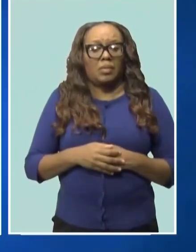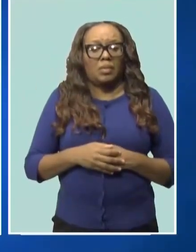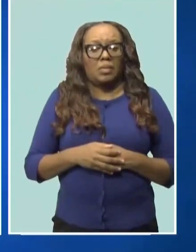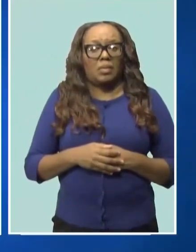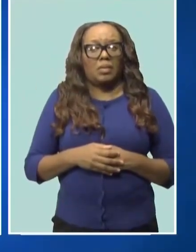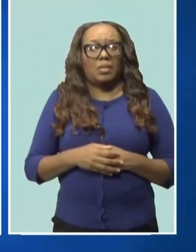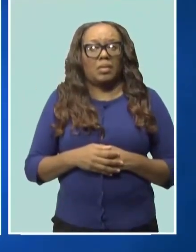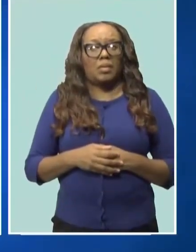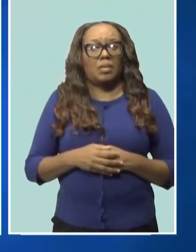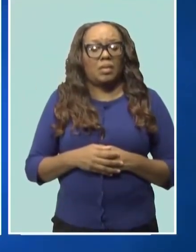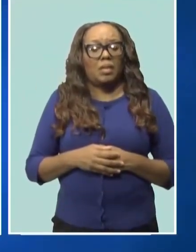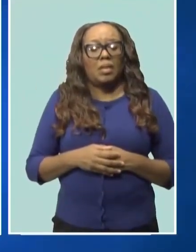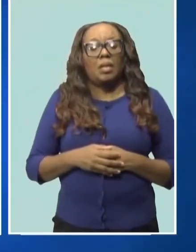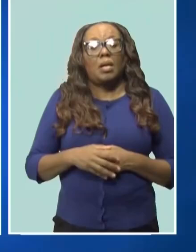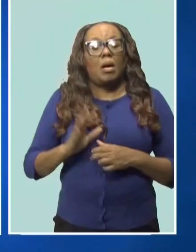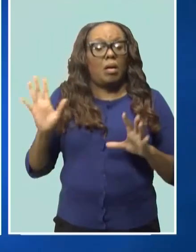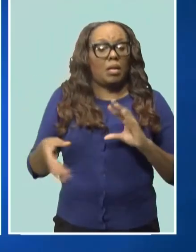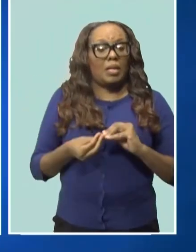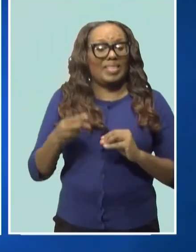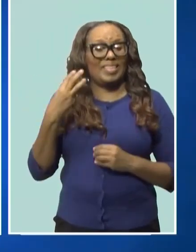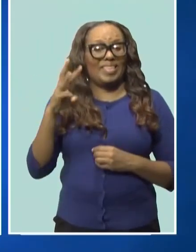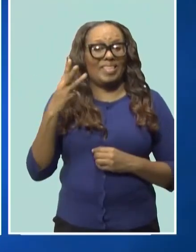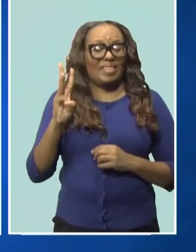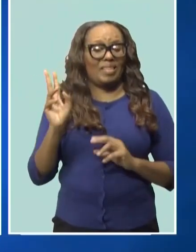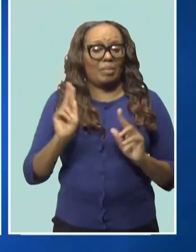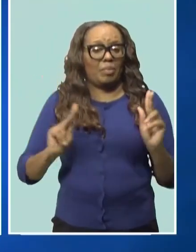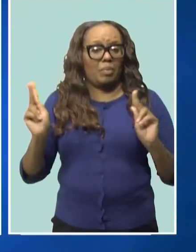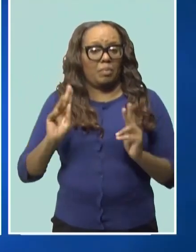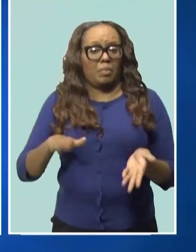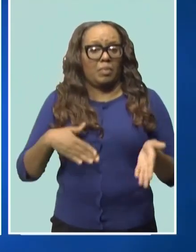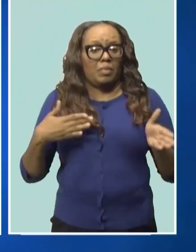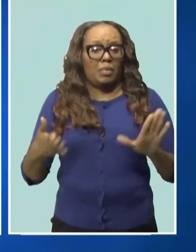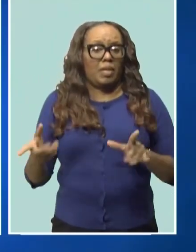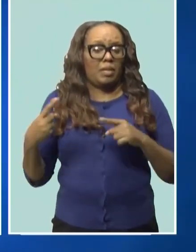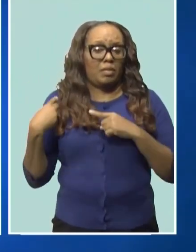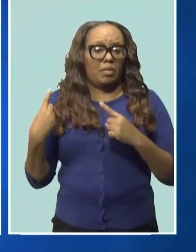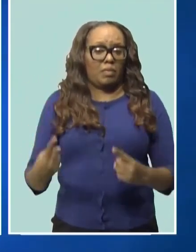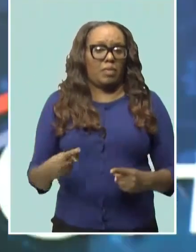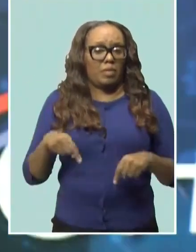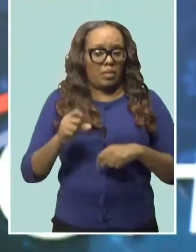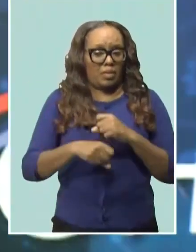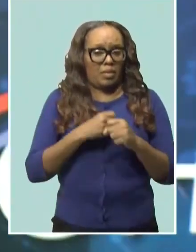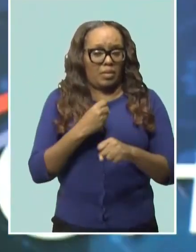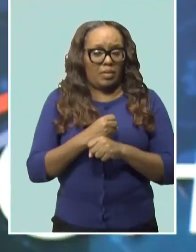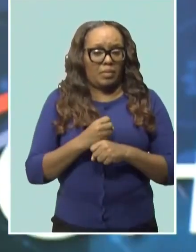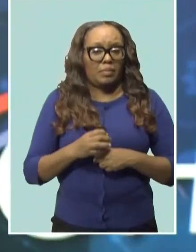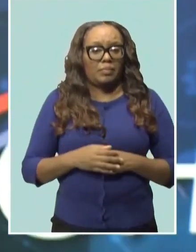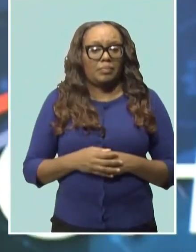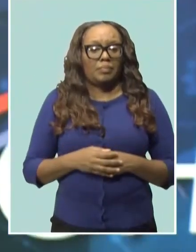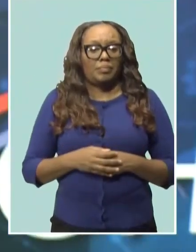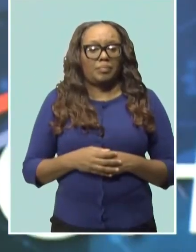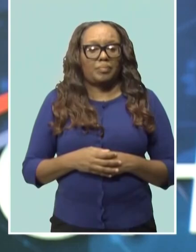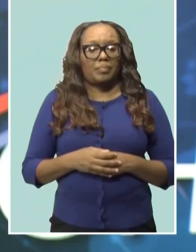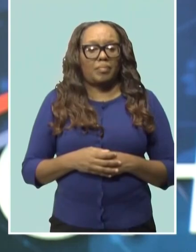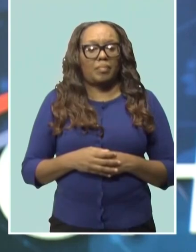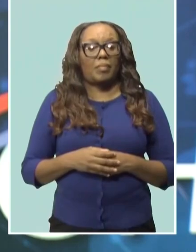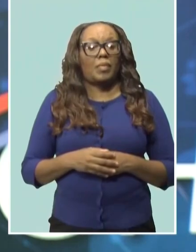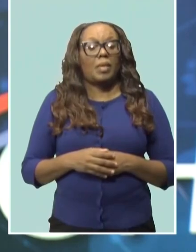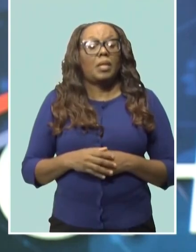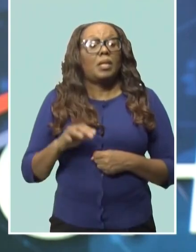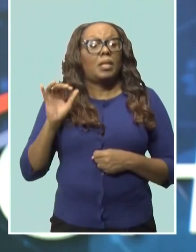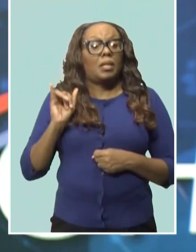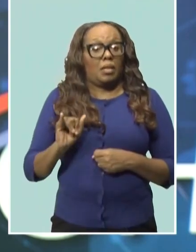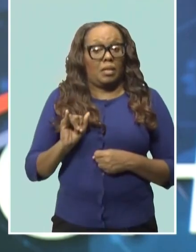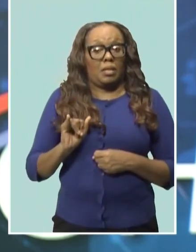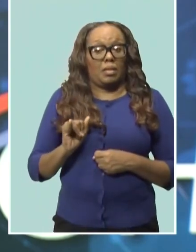16th homicide for the year. Sharika Griffith, CBC News. That Christchurch incident is the